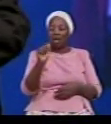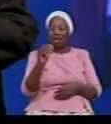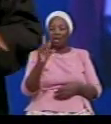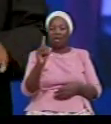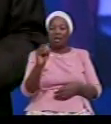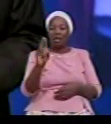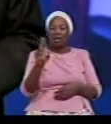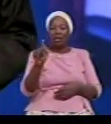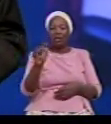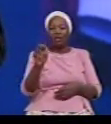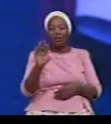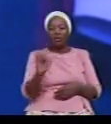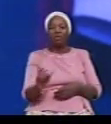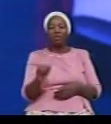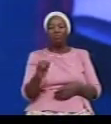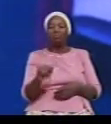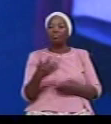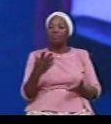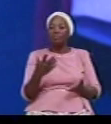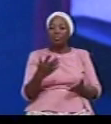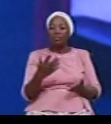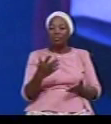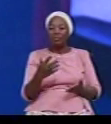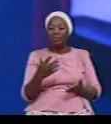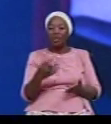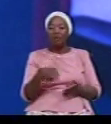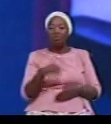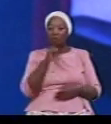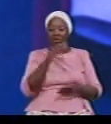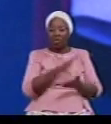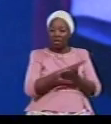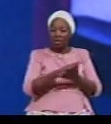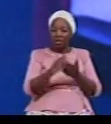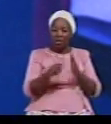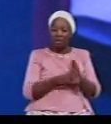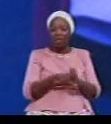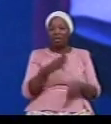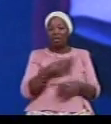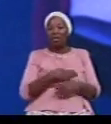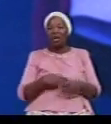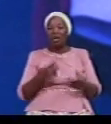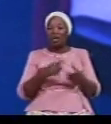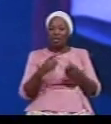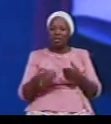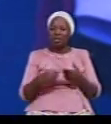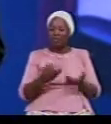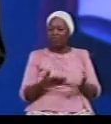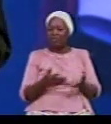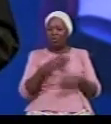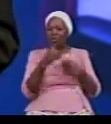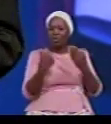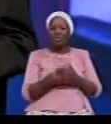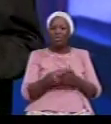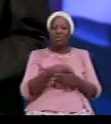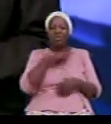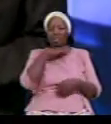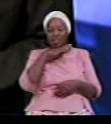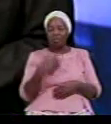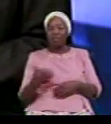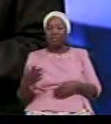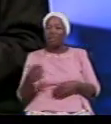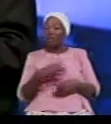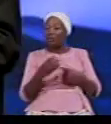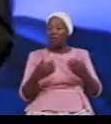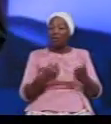uncleanness, lasciviousness. Verse 20, idolatry, witchcraft, hatred, variance,